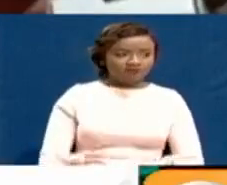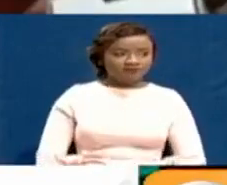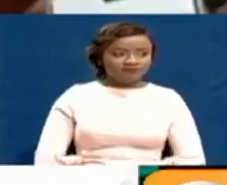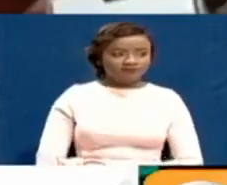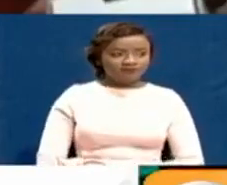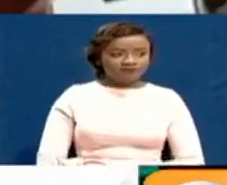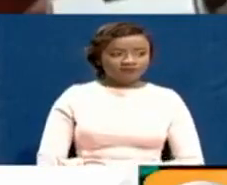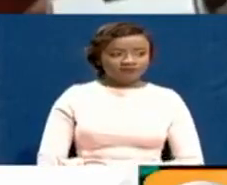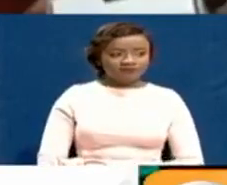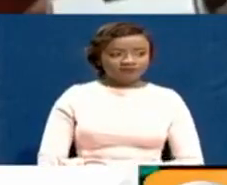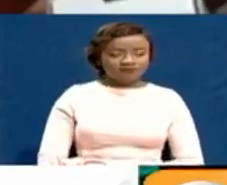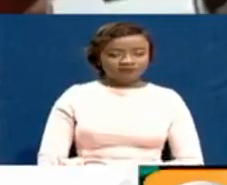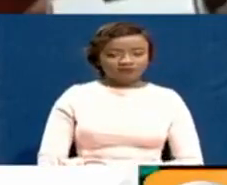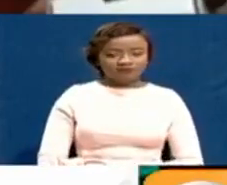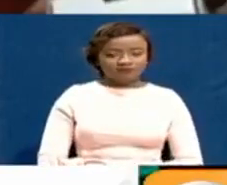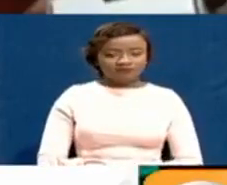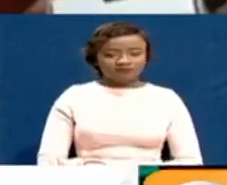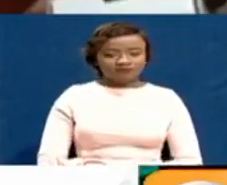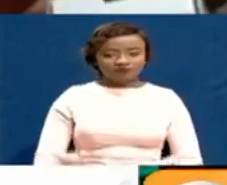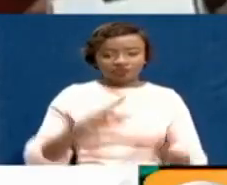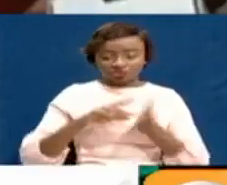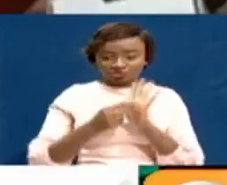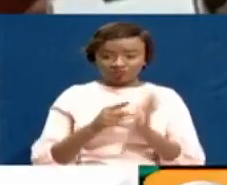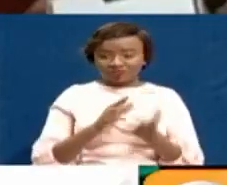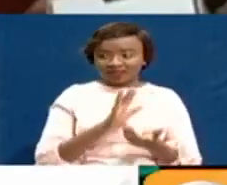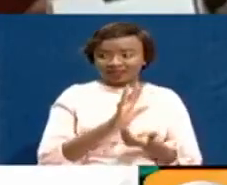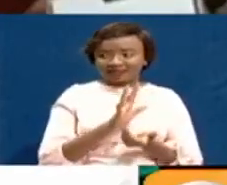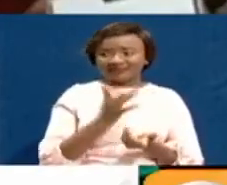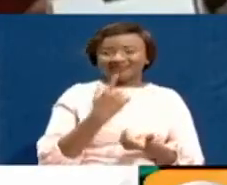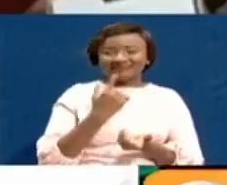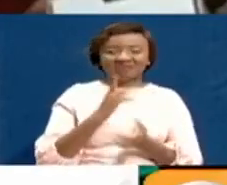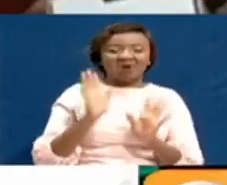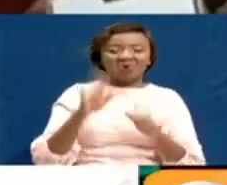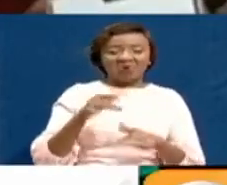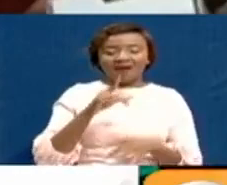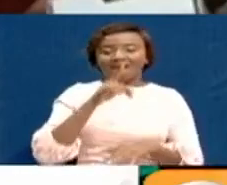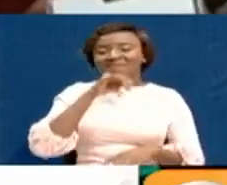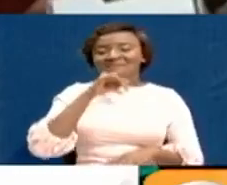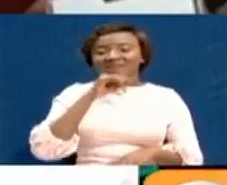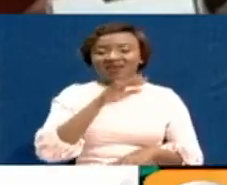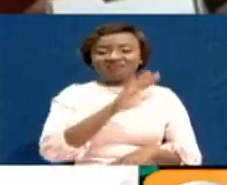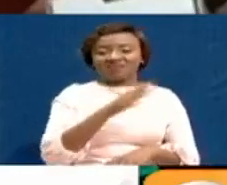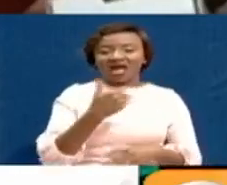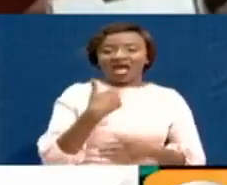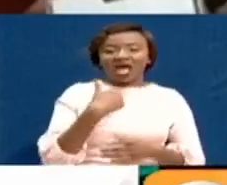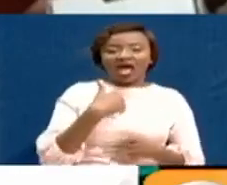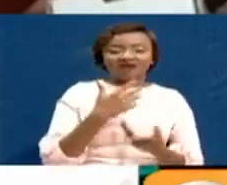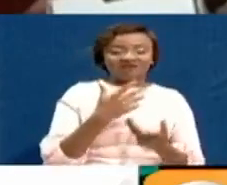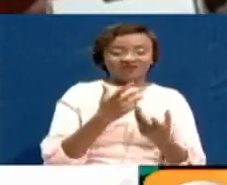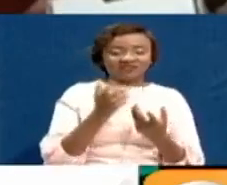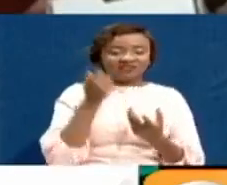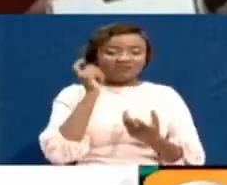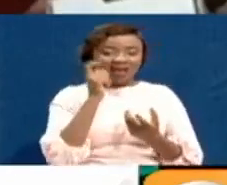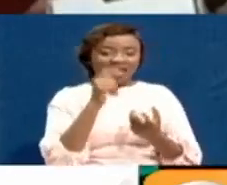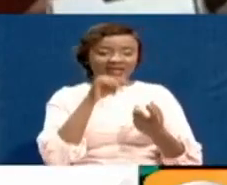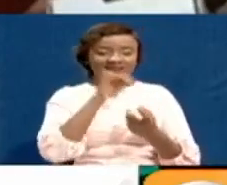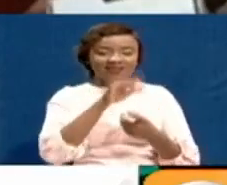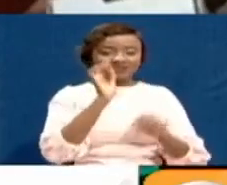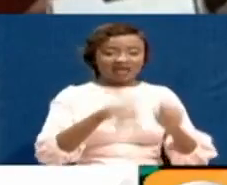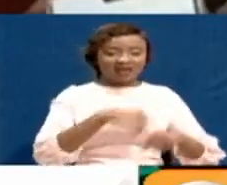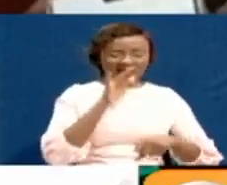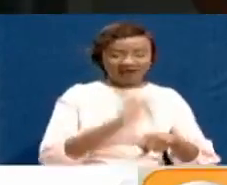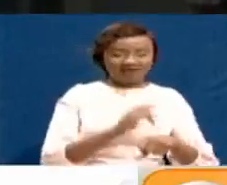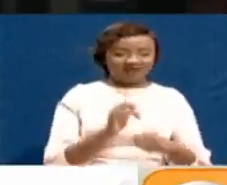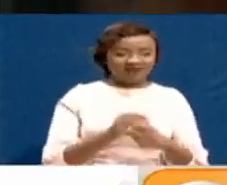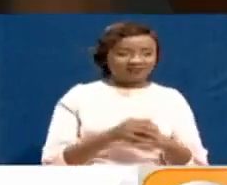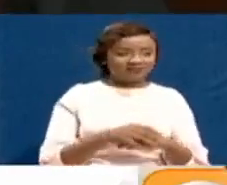particular position of saying that because men have this receptors on the testicles does not hold water at